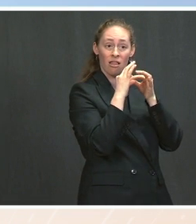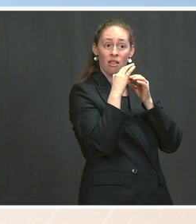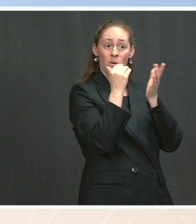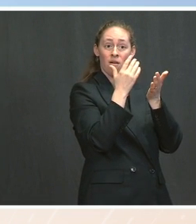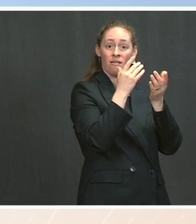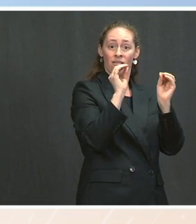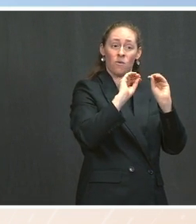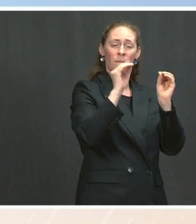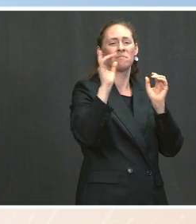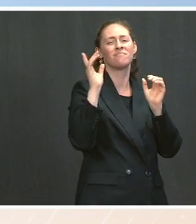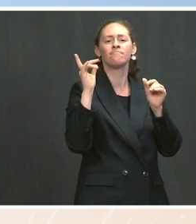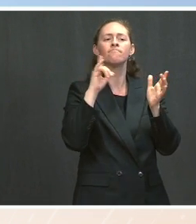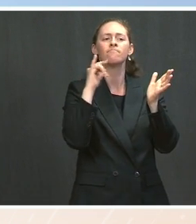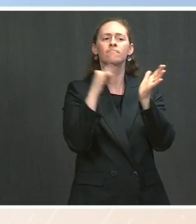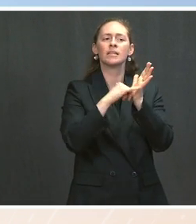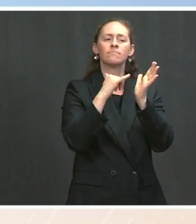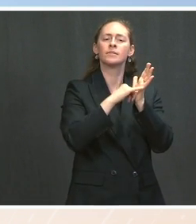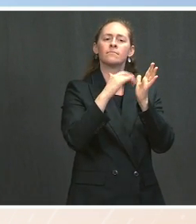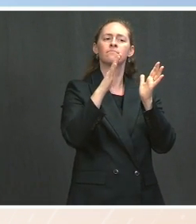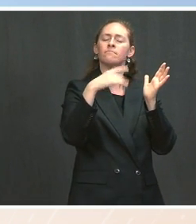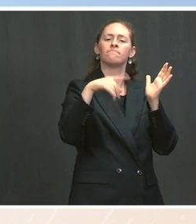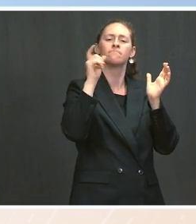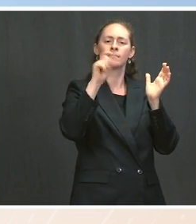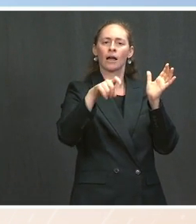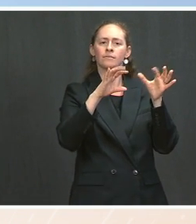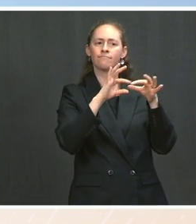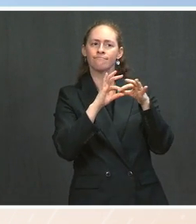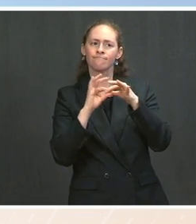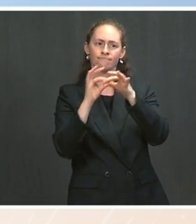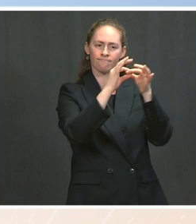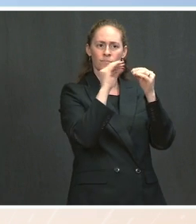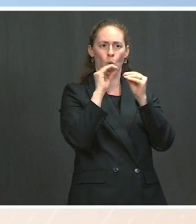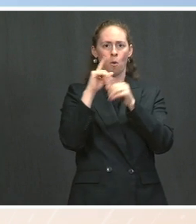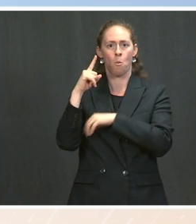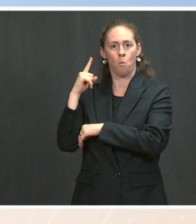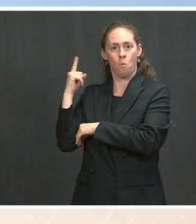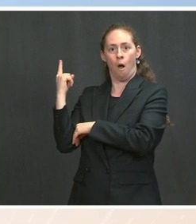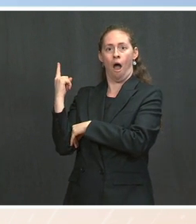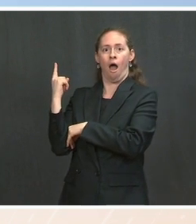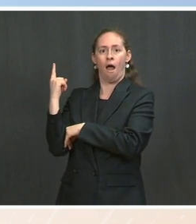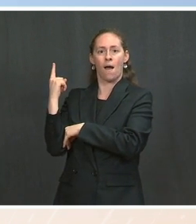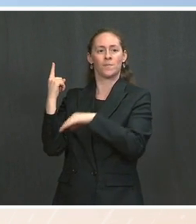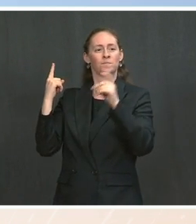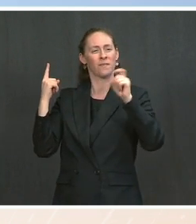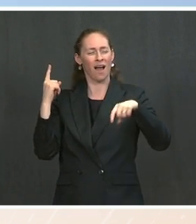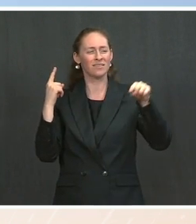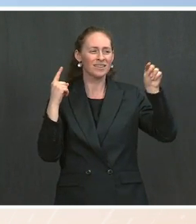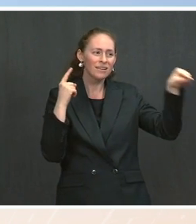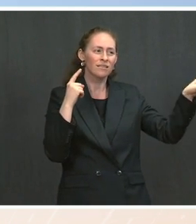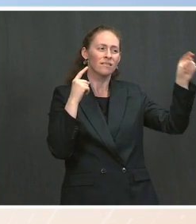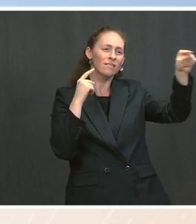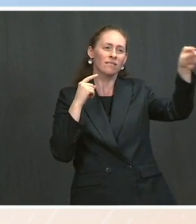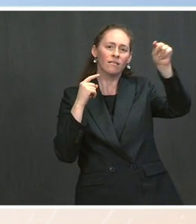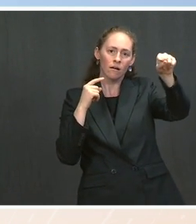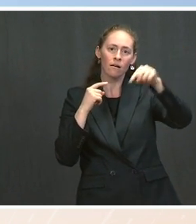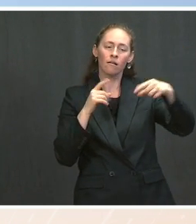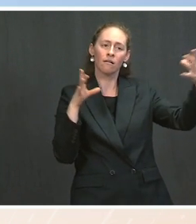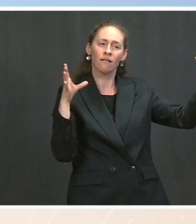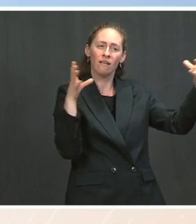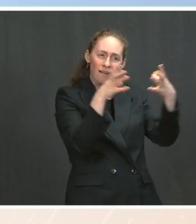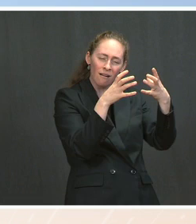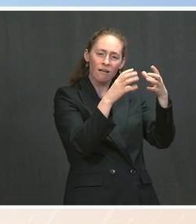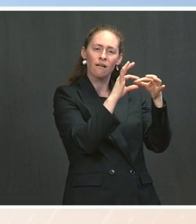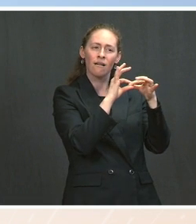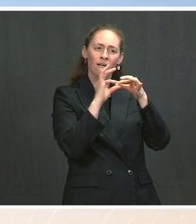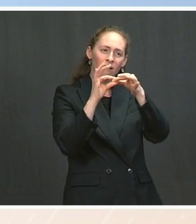behind the scenes through what was quiet diplomacy over the course of 11 days. But there's no question that